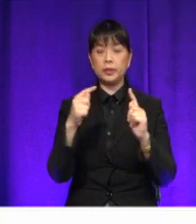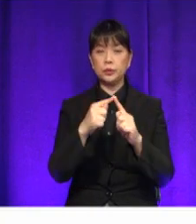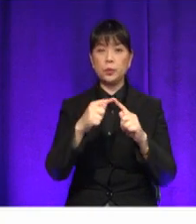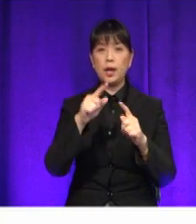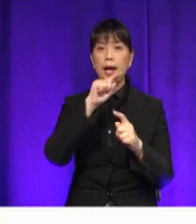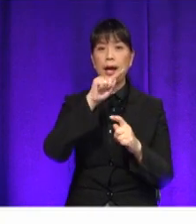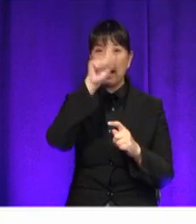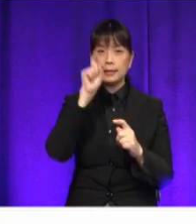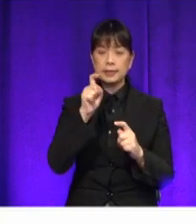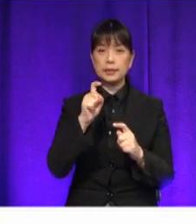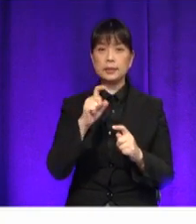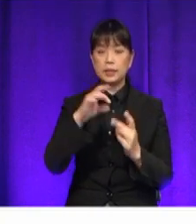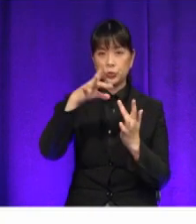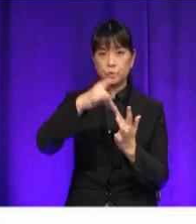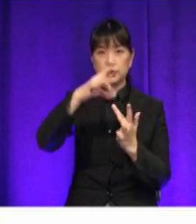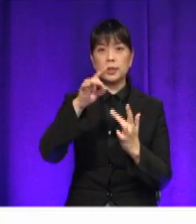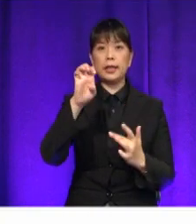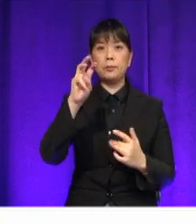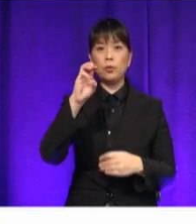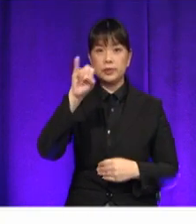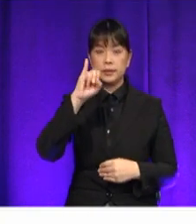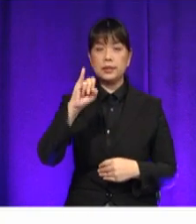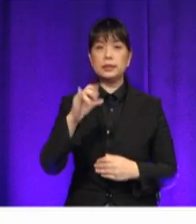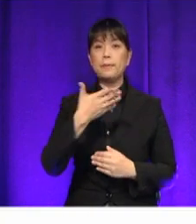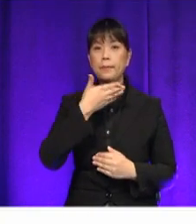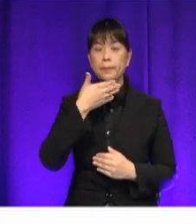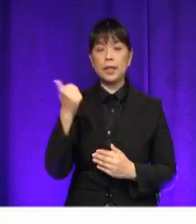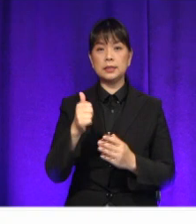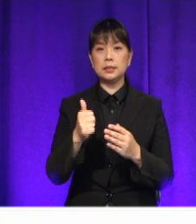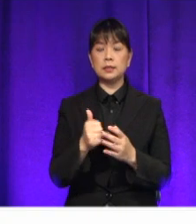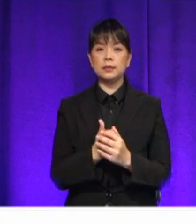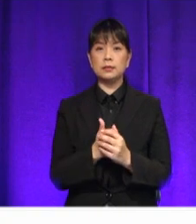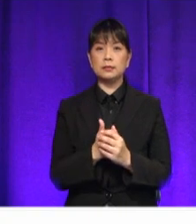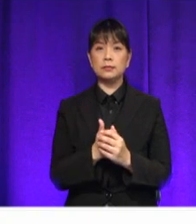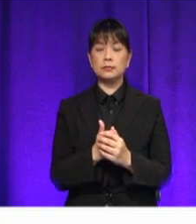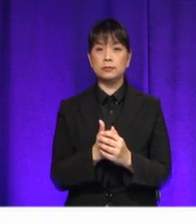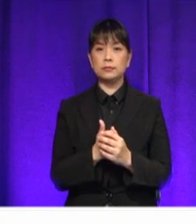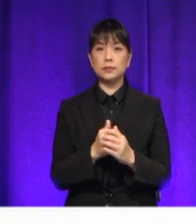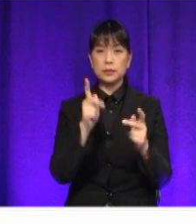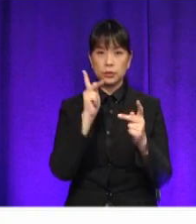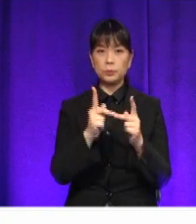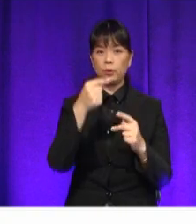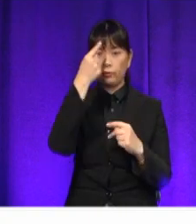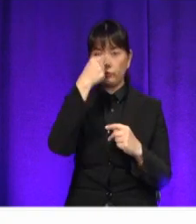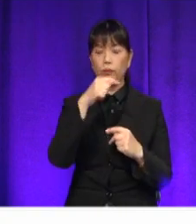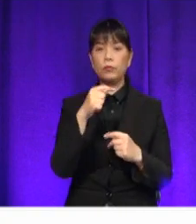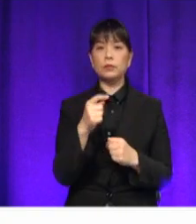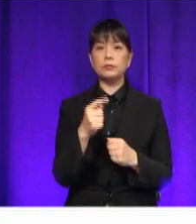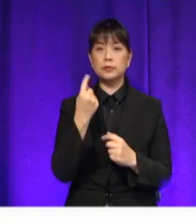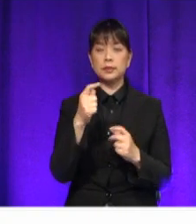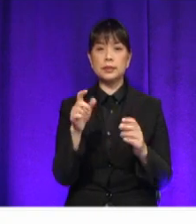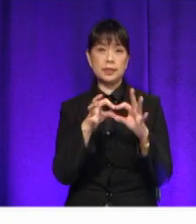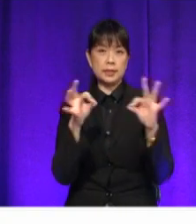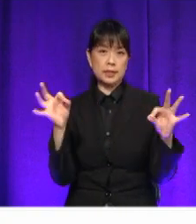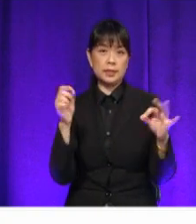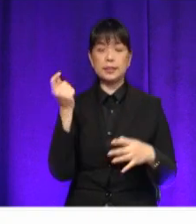best describe the intonation of the what teacher said just now. Varshika, from you,